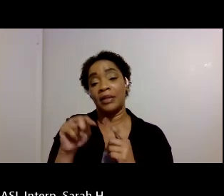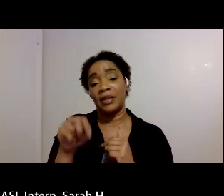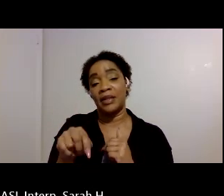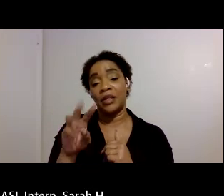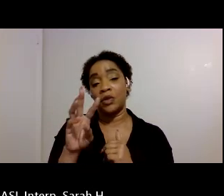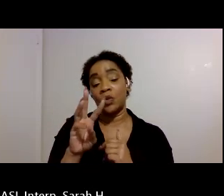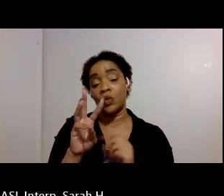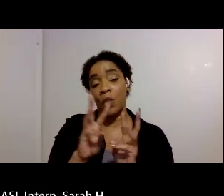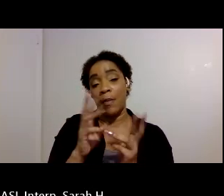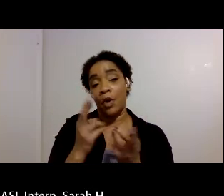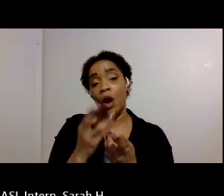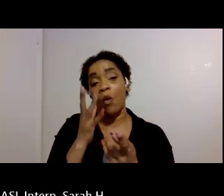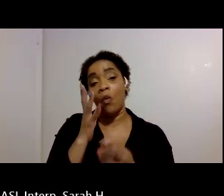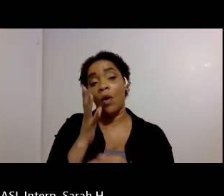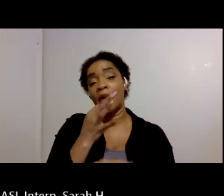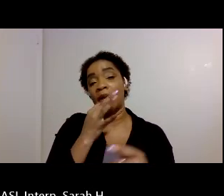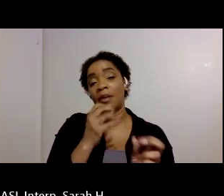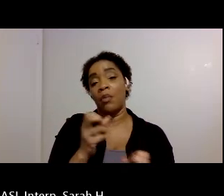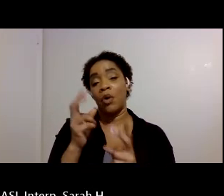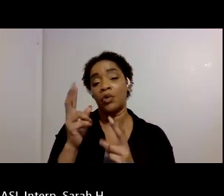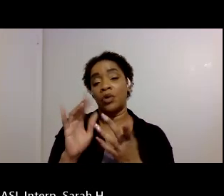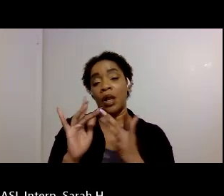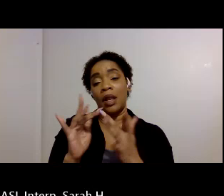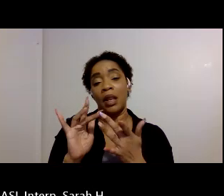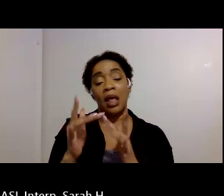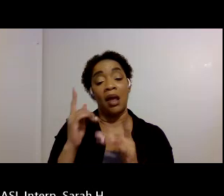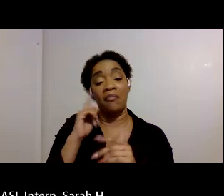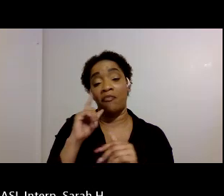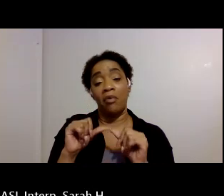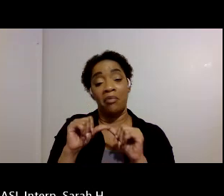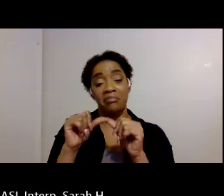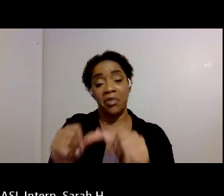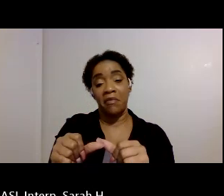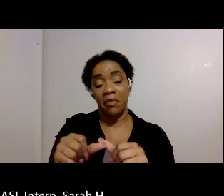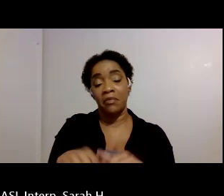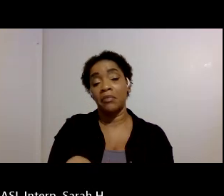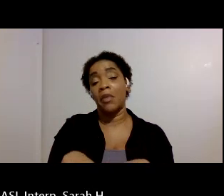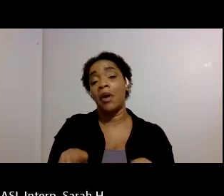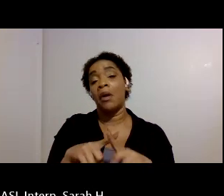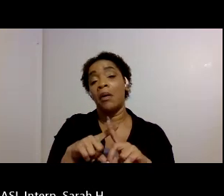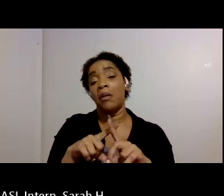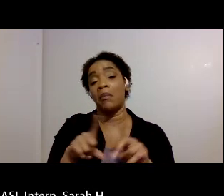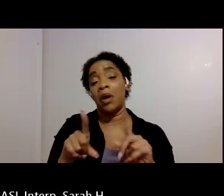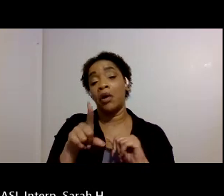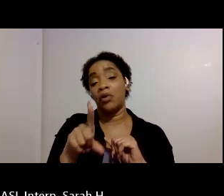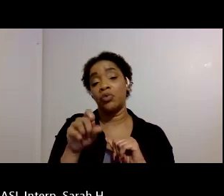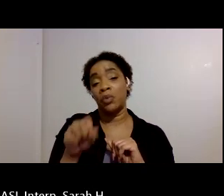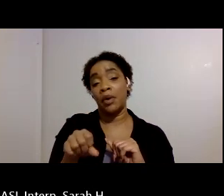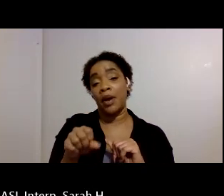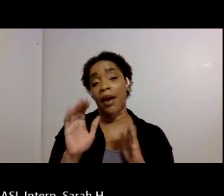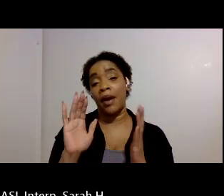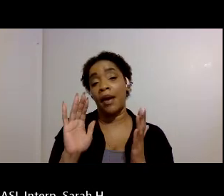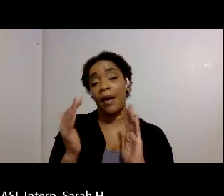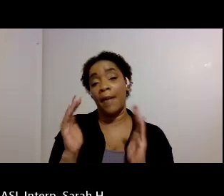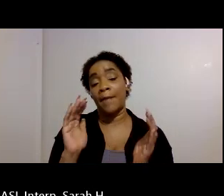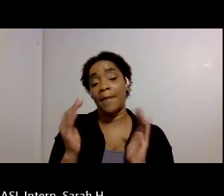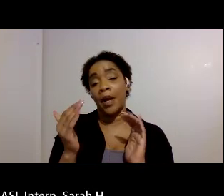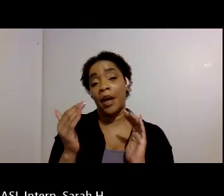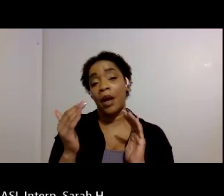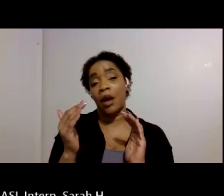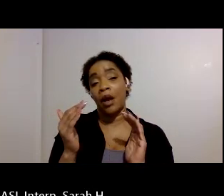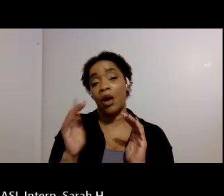posted online shortly for an indefinite amount of time. I'm not sure which, but you can actually compare, um,